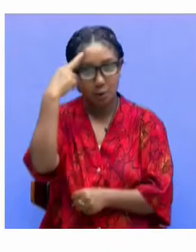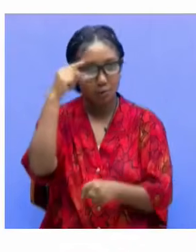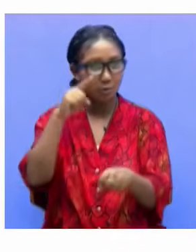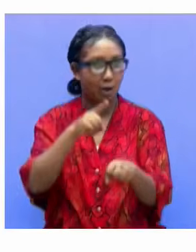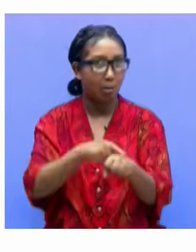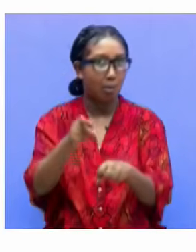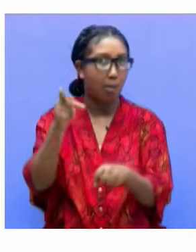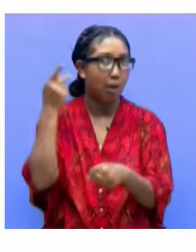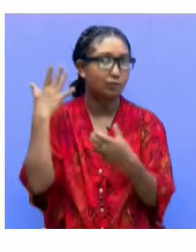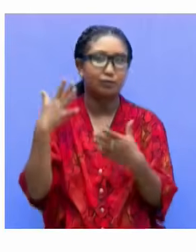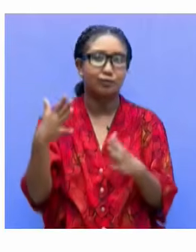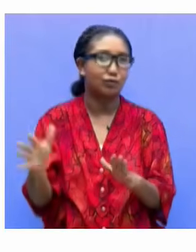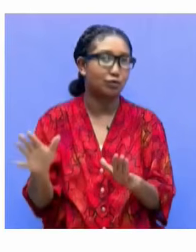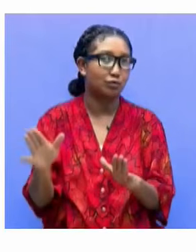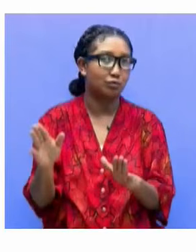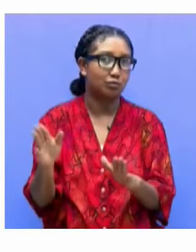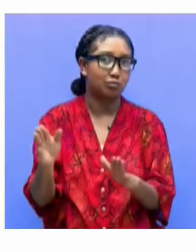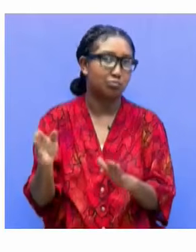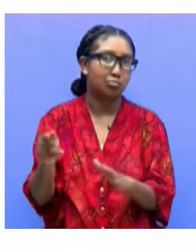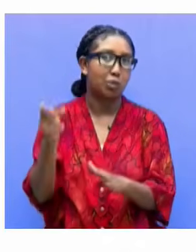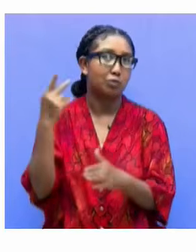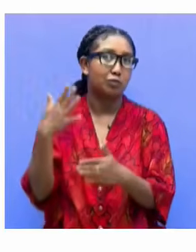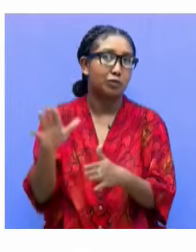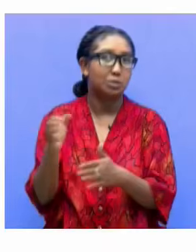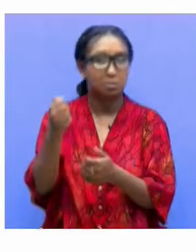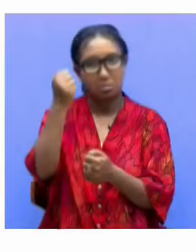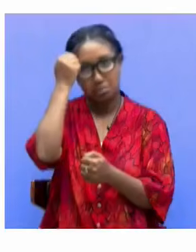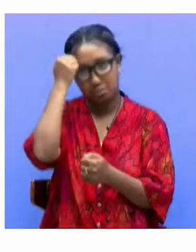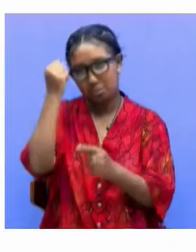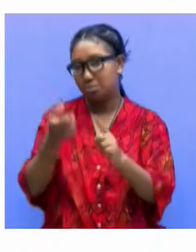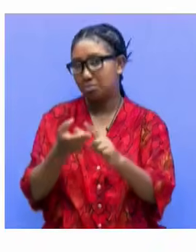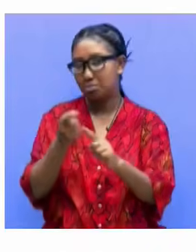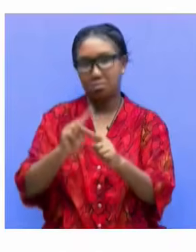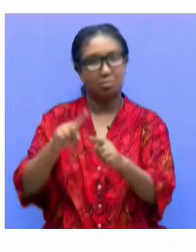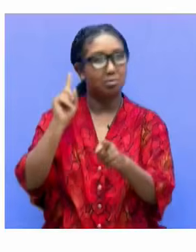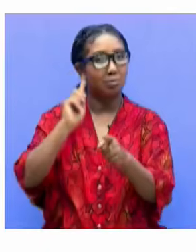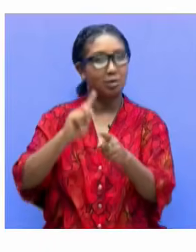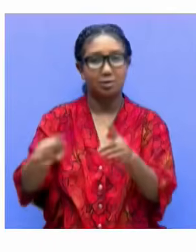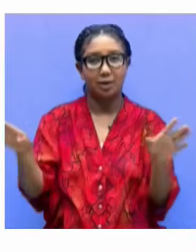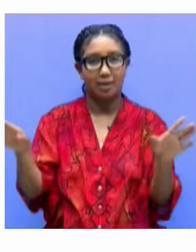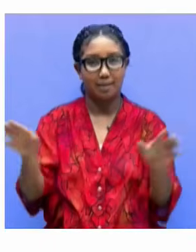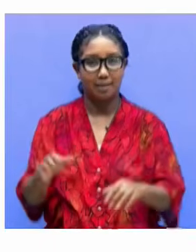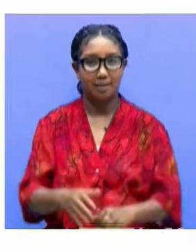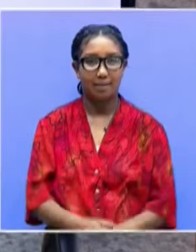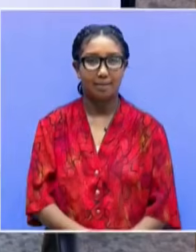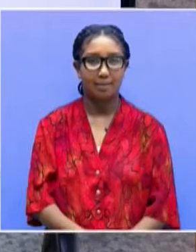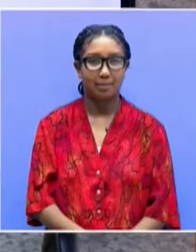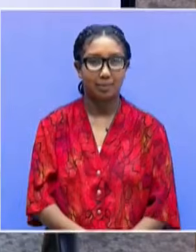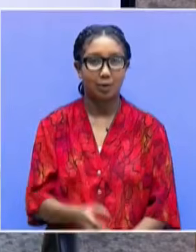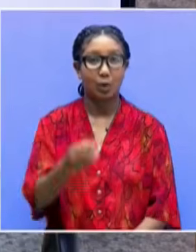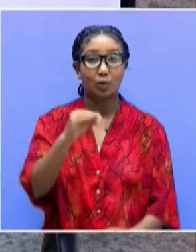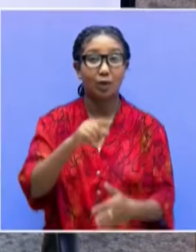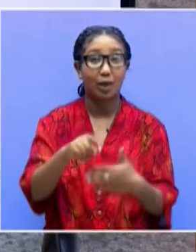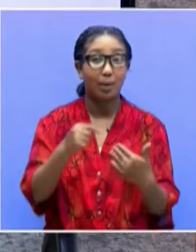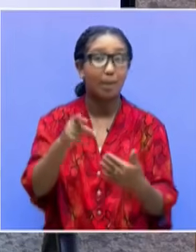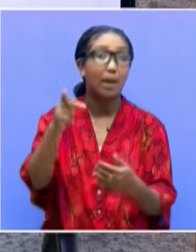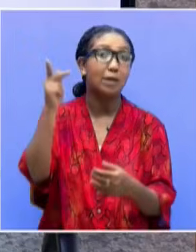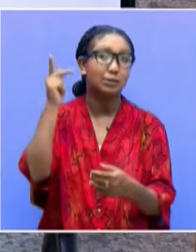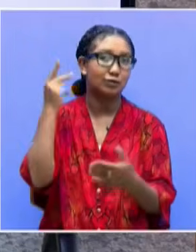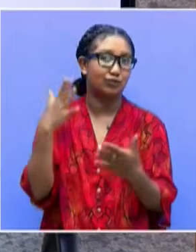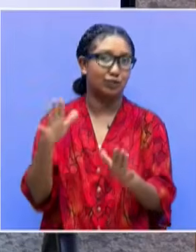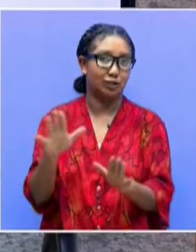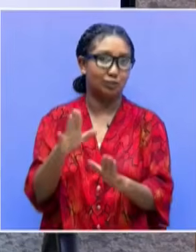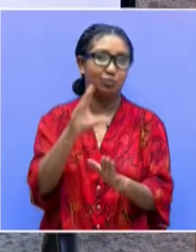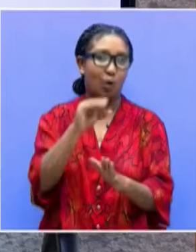time. Because of time. Okay? We are talking about past events